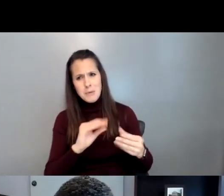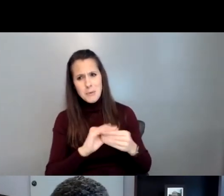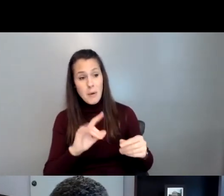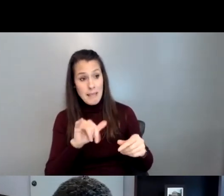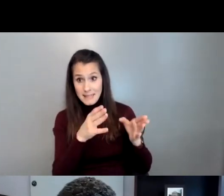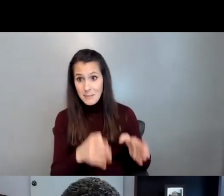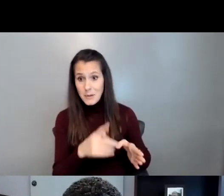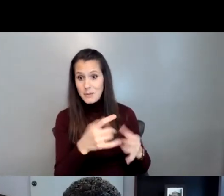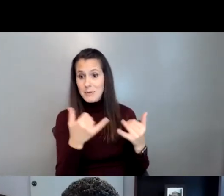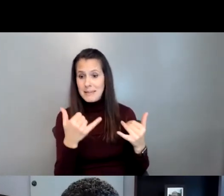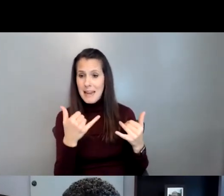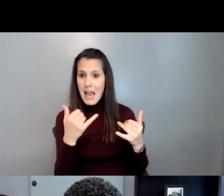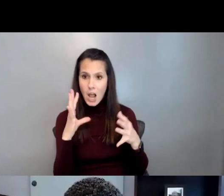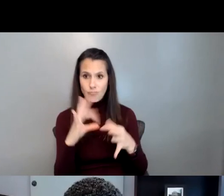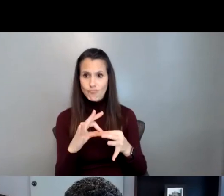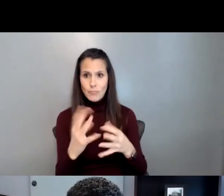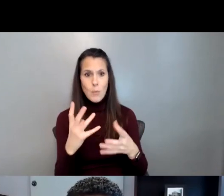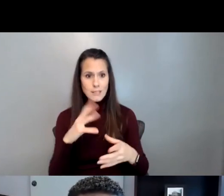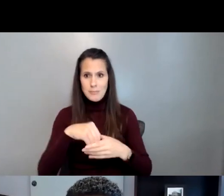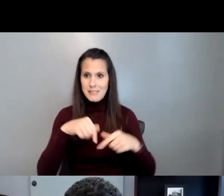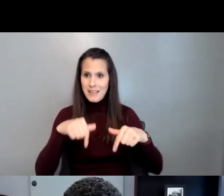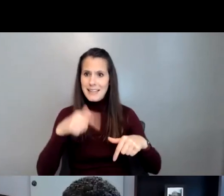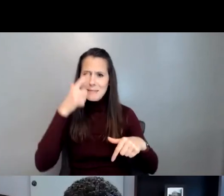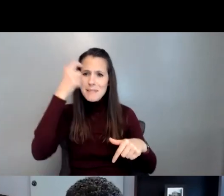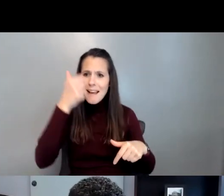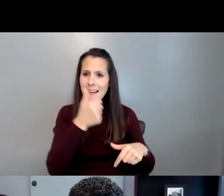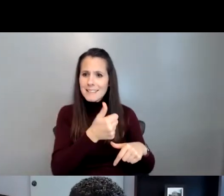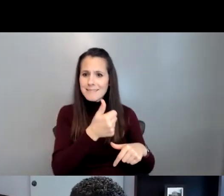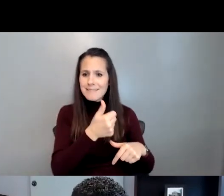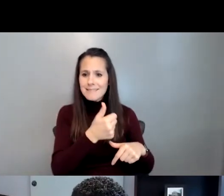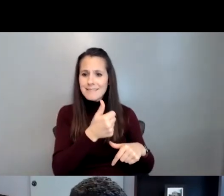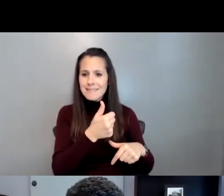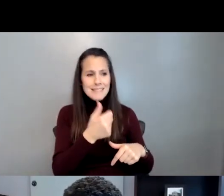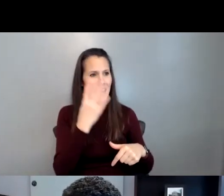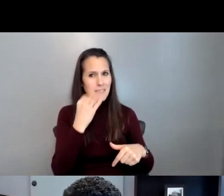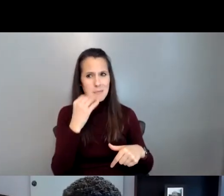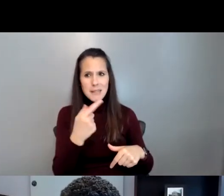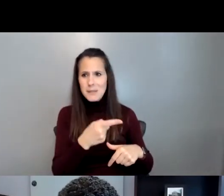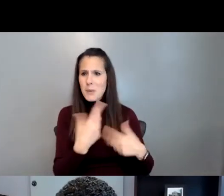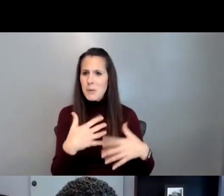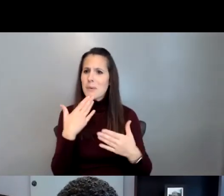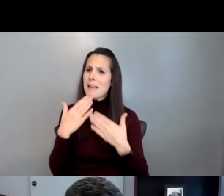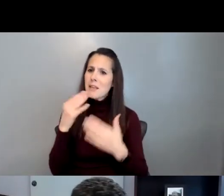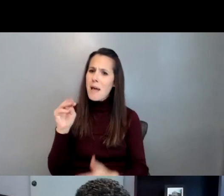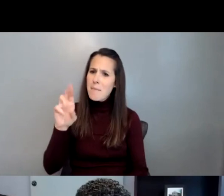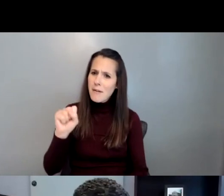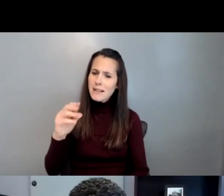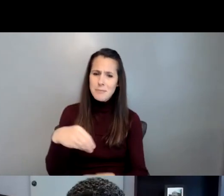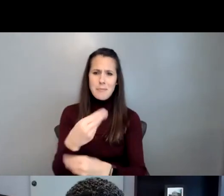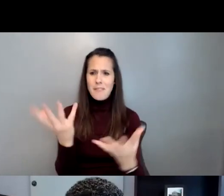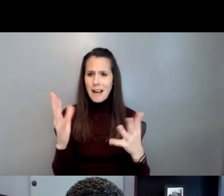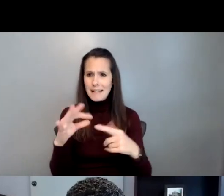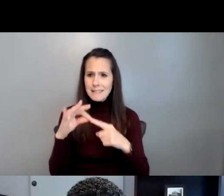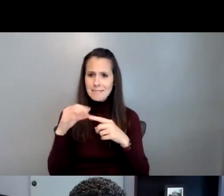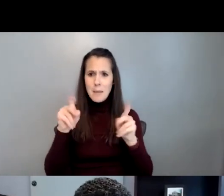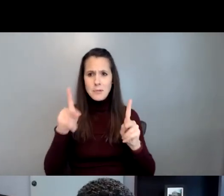individual who has now tuned in to participate in this because of the fact that this was then being done. So thank you to MRS for providing these opportunities for